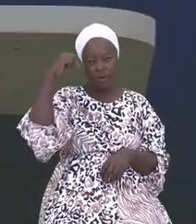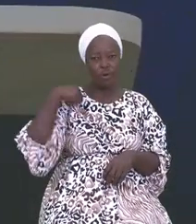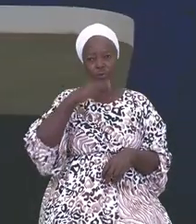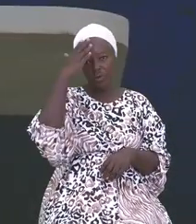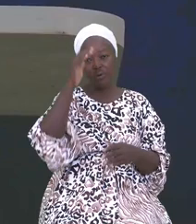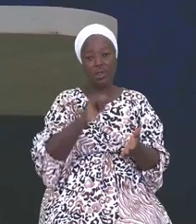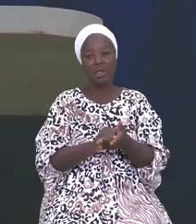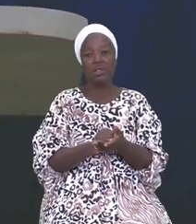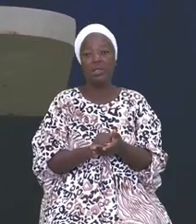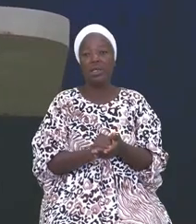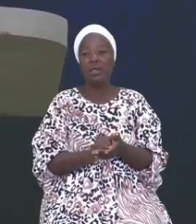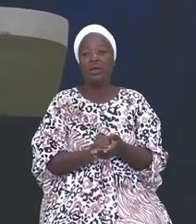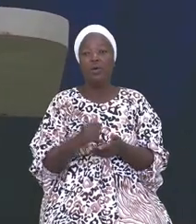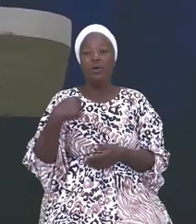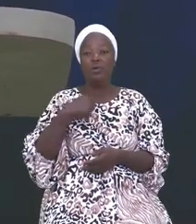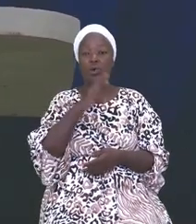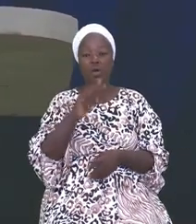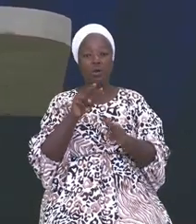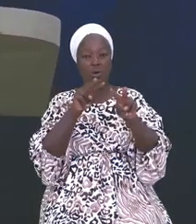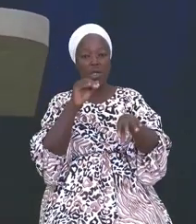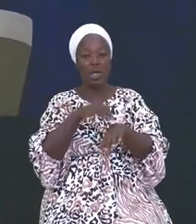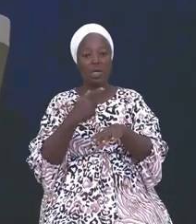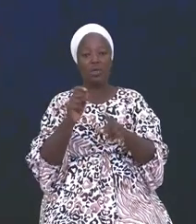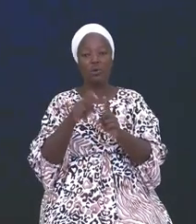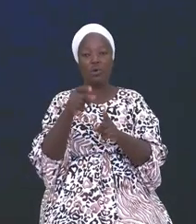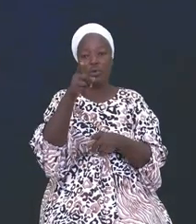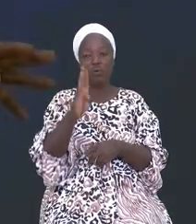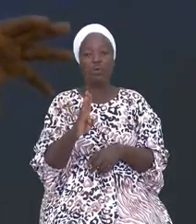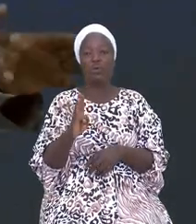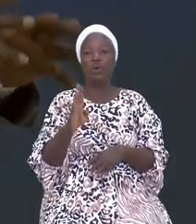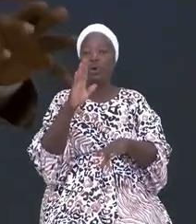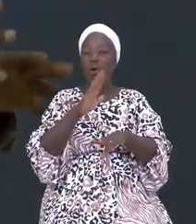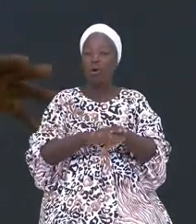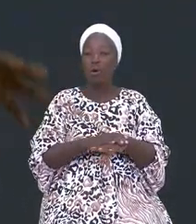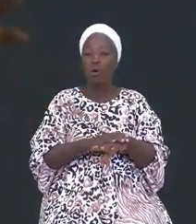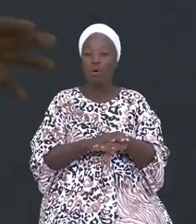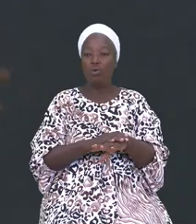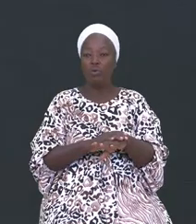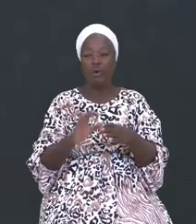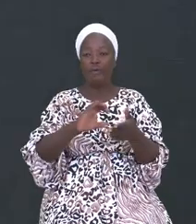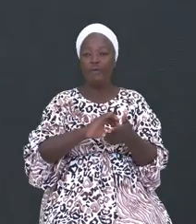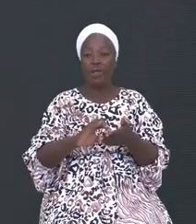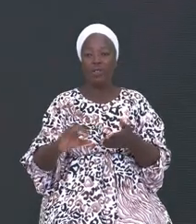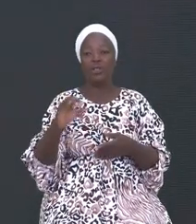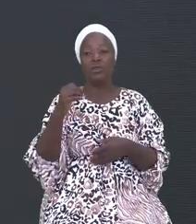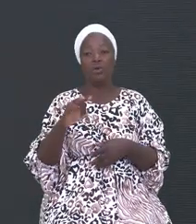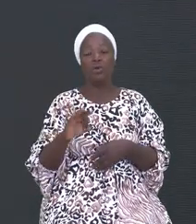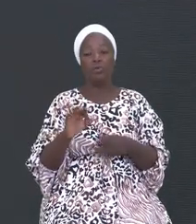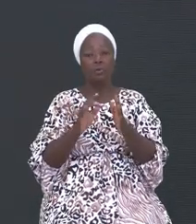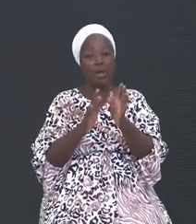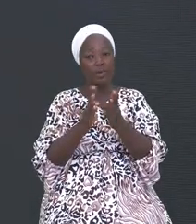that, we're looking at the word of God on verses of scripture.